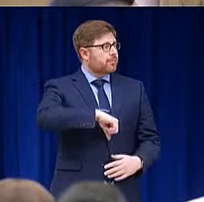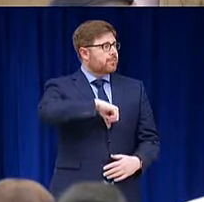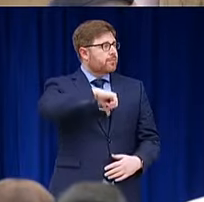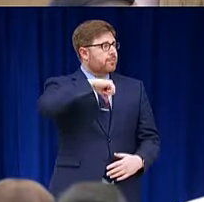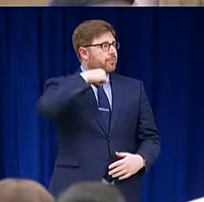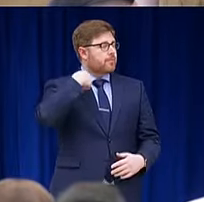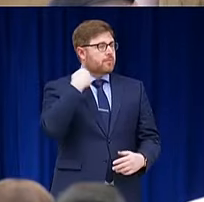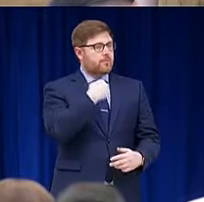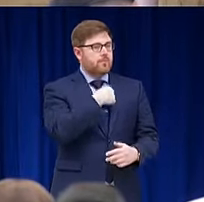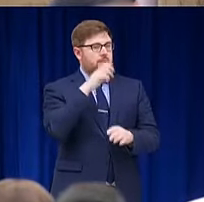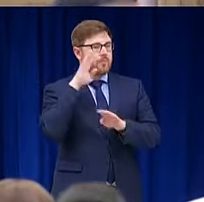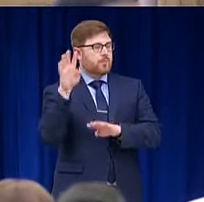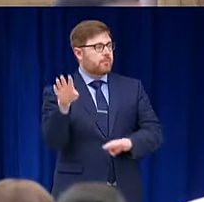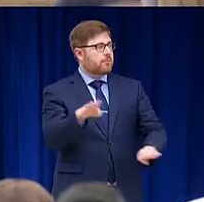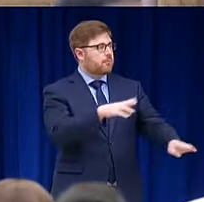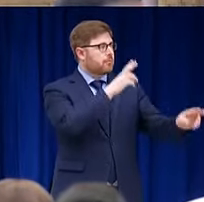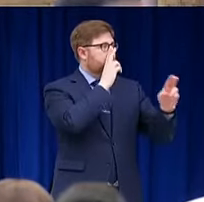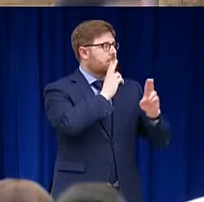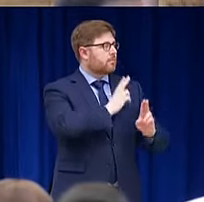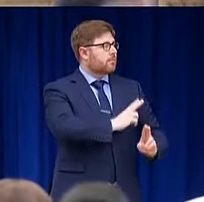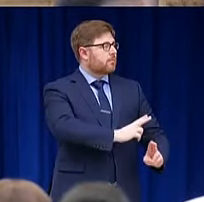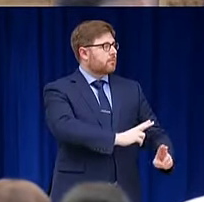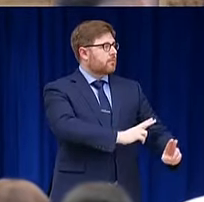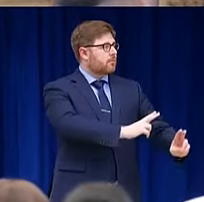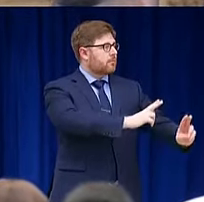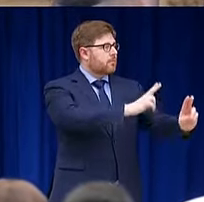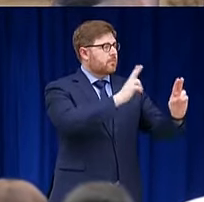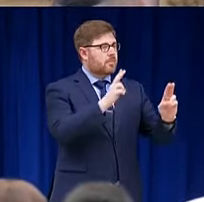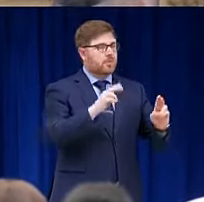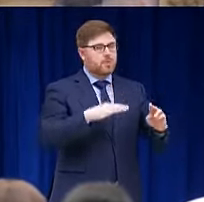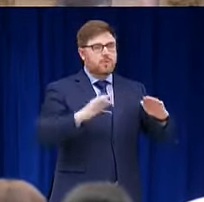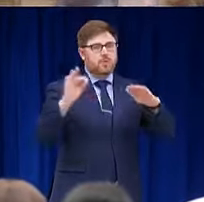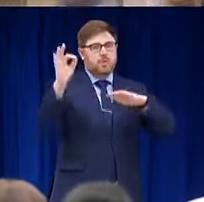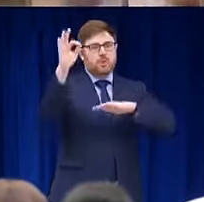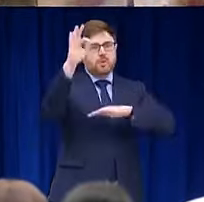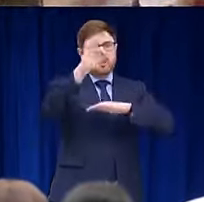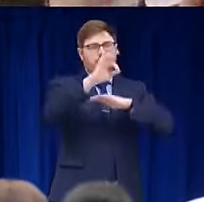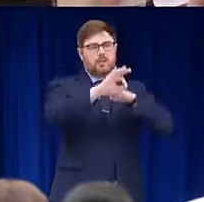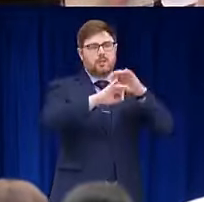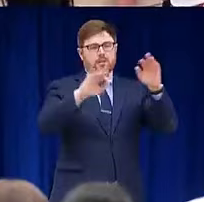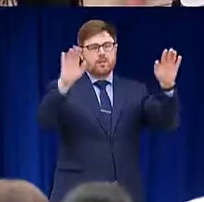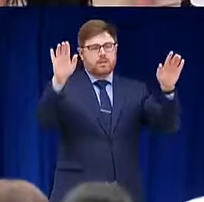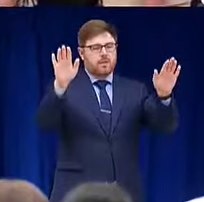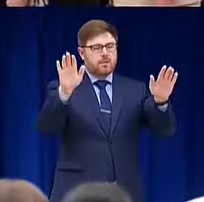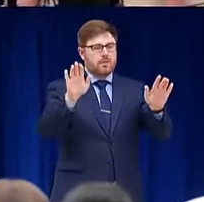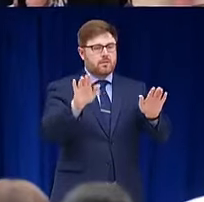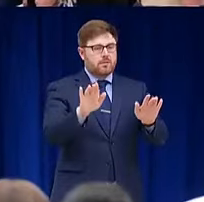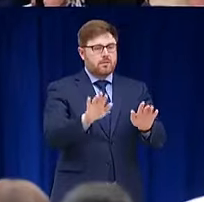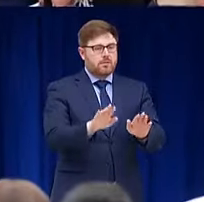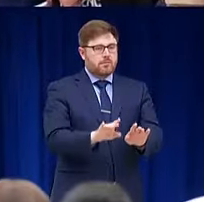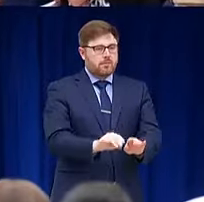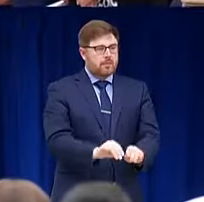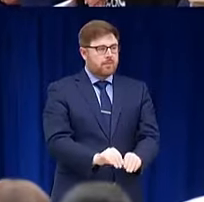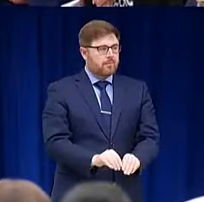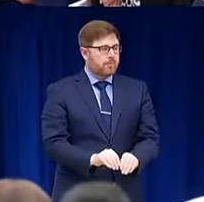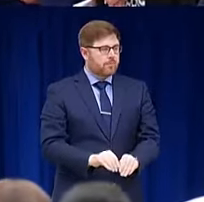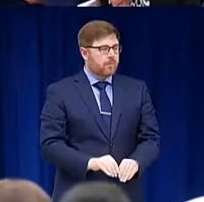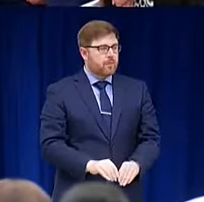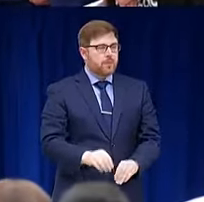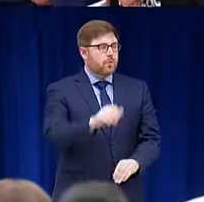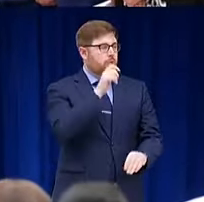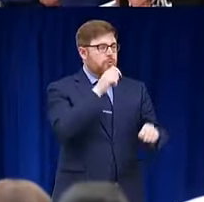So proudly we hailed at the twilight's last